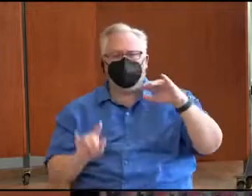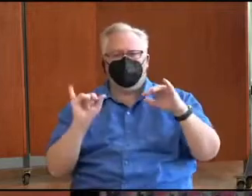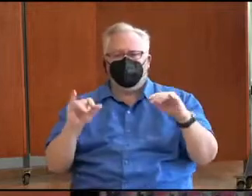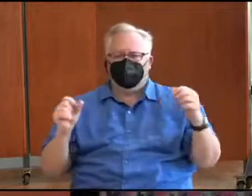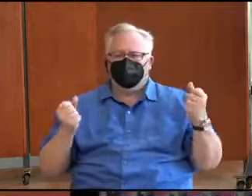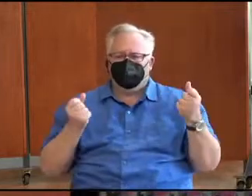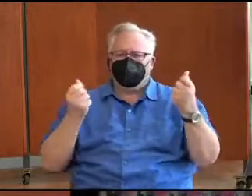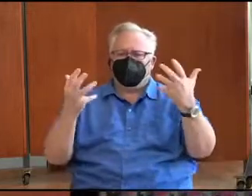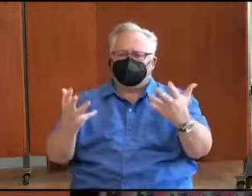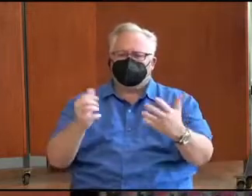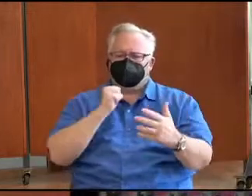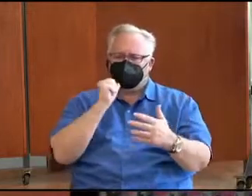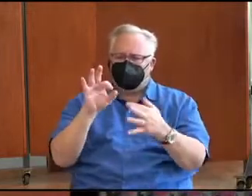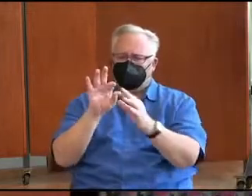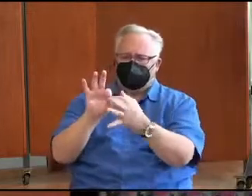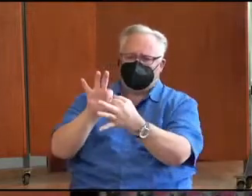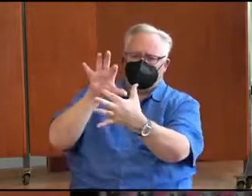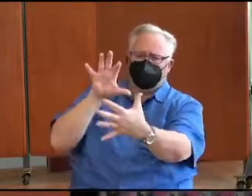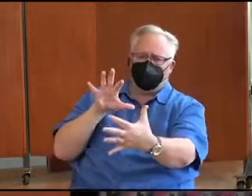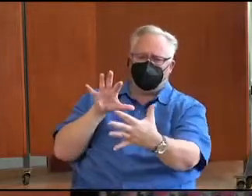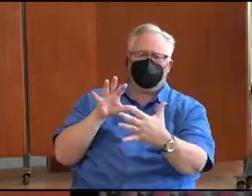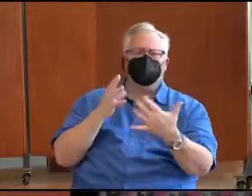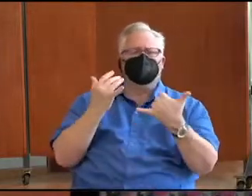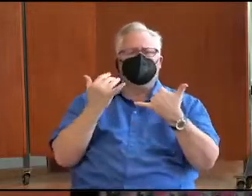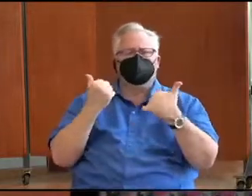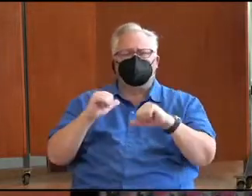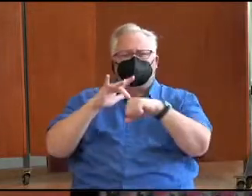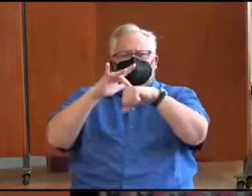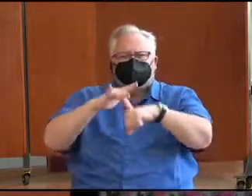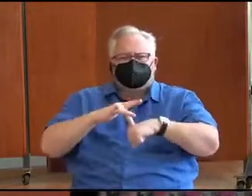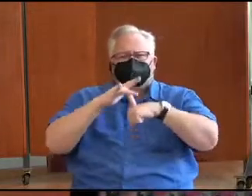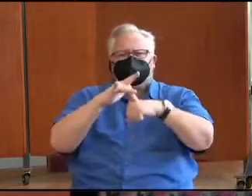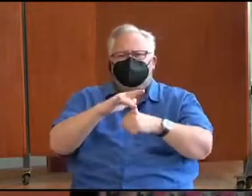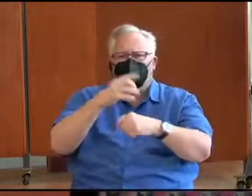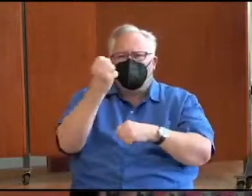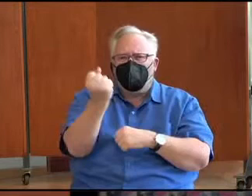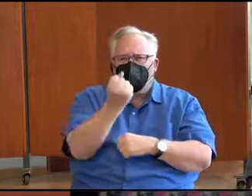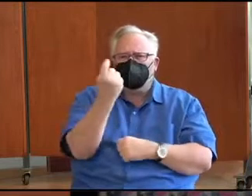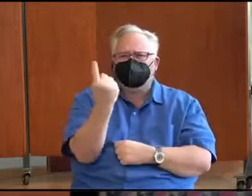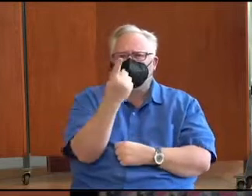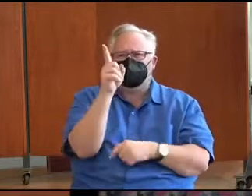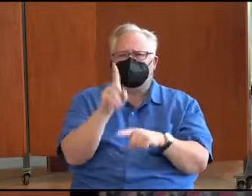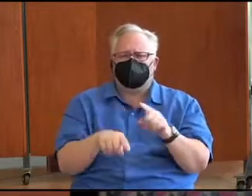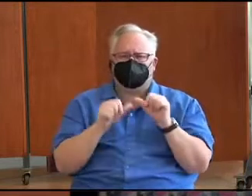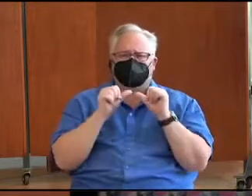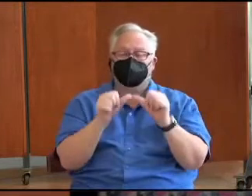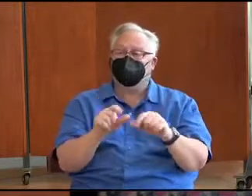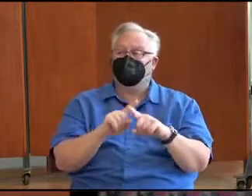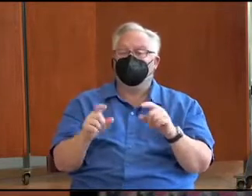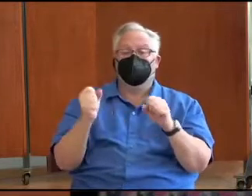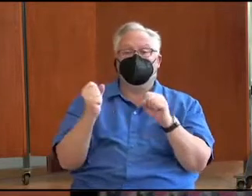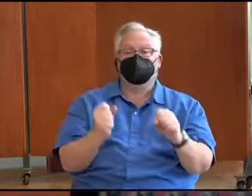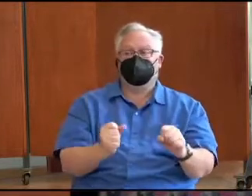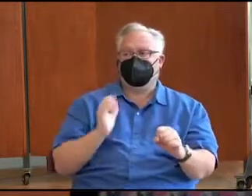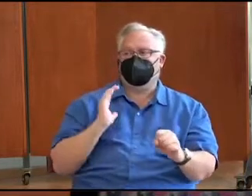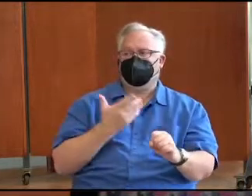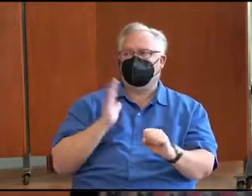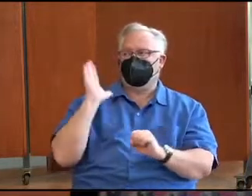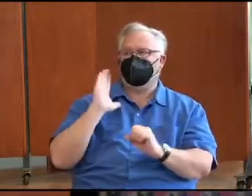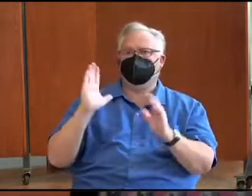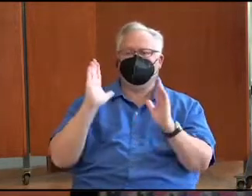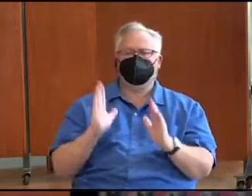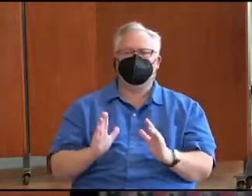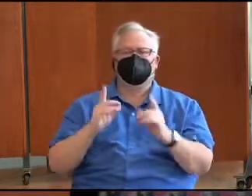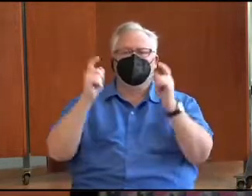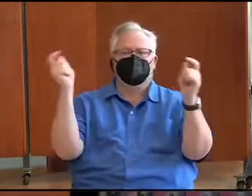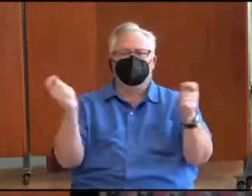letting go, clinging to something that can no longer be. But our shared connection, the strength of our ancestors, our rituals of song